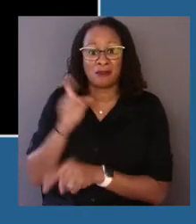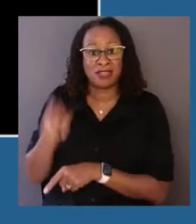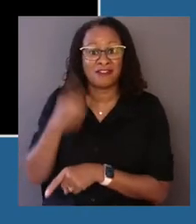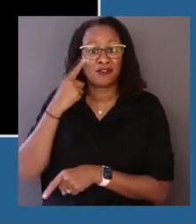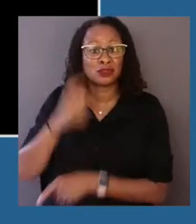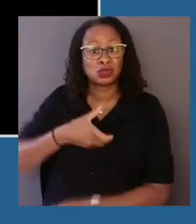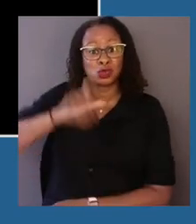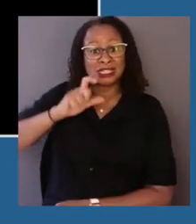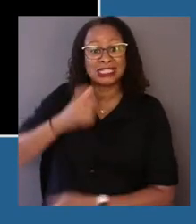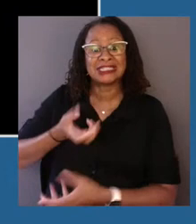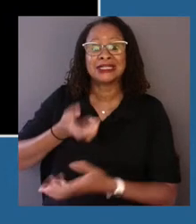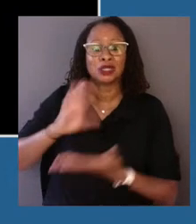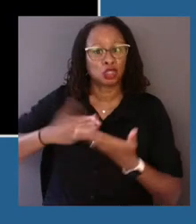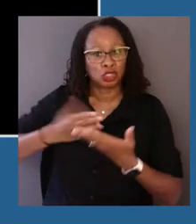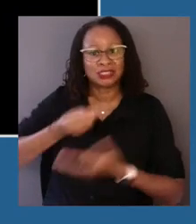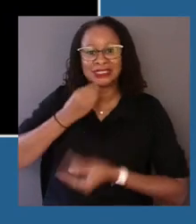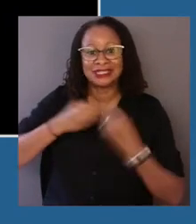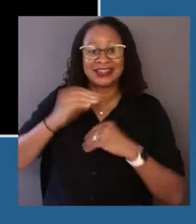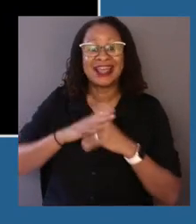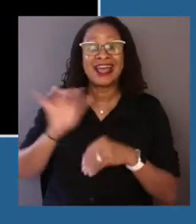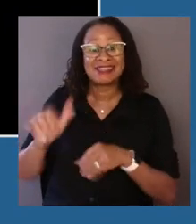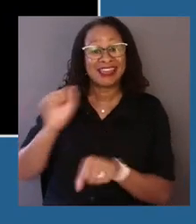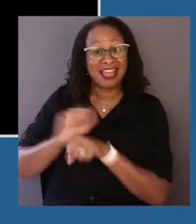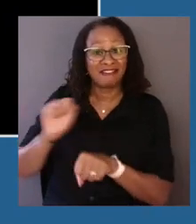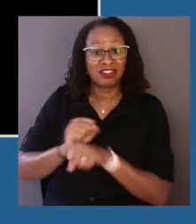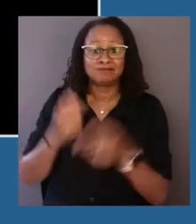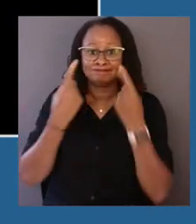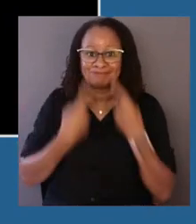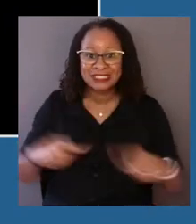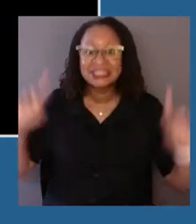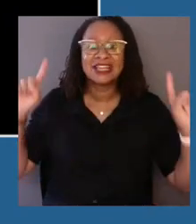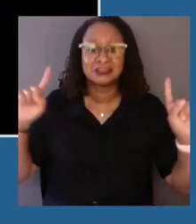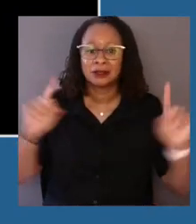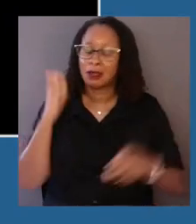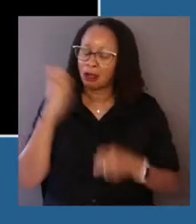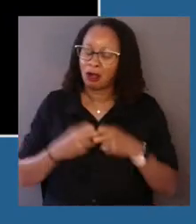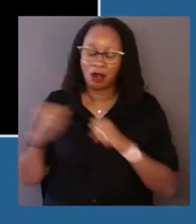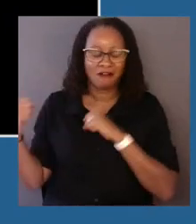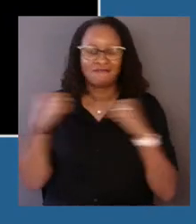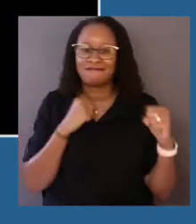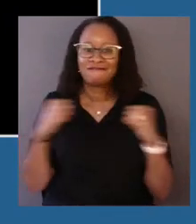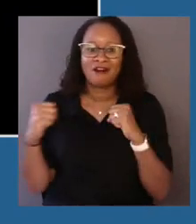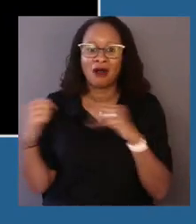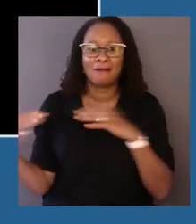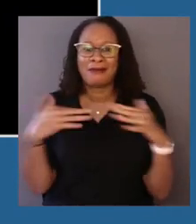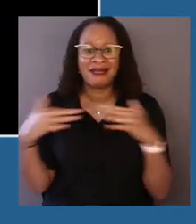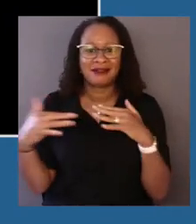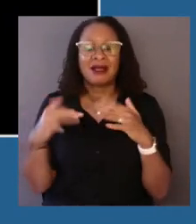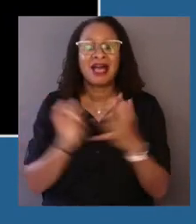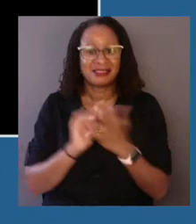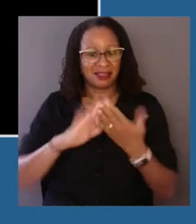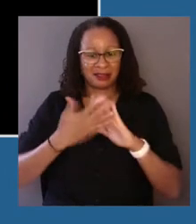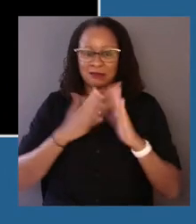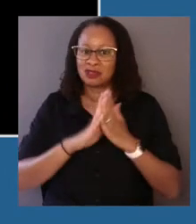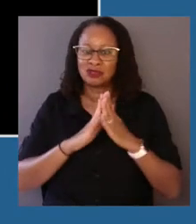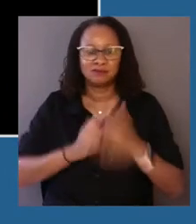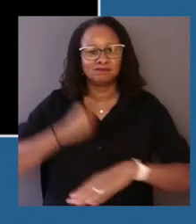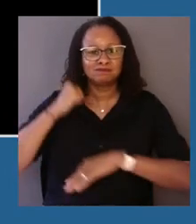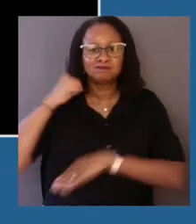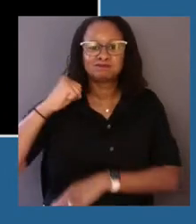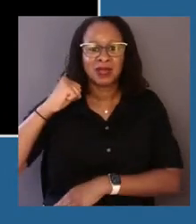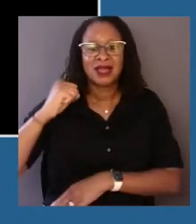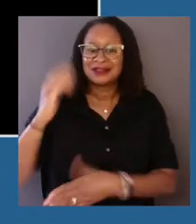effort succeeded. It was a very, very hard fought battle. And the community prevented the pipeline